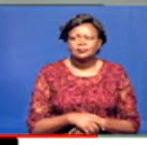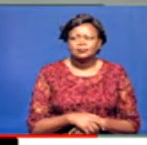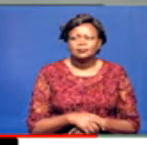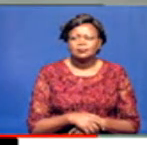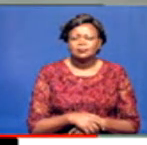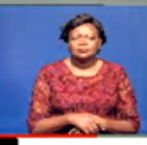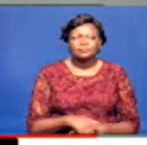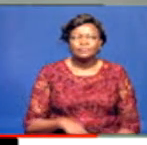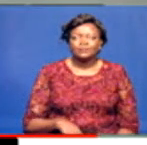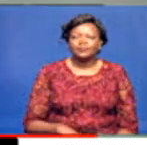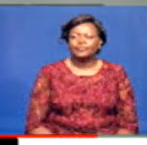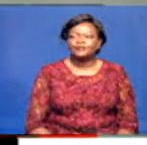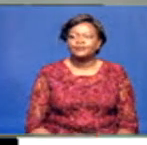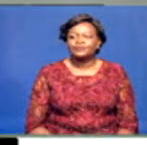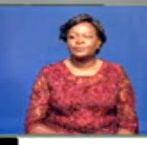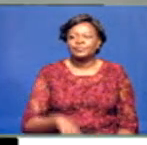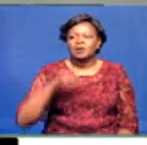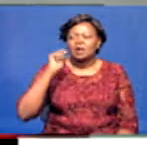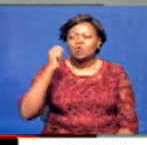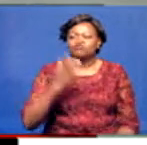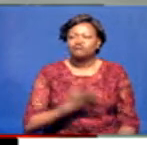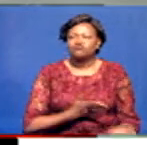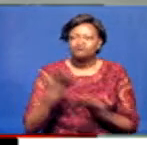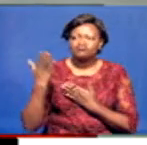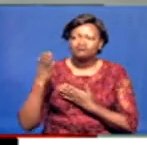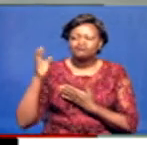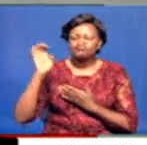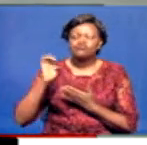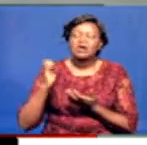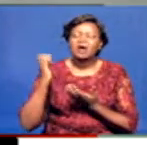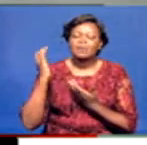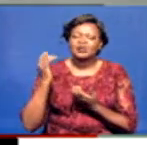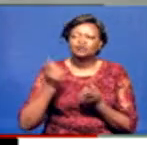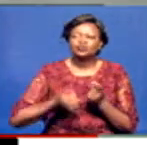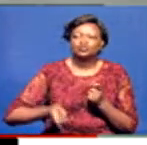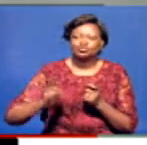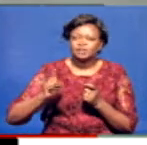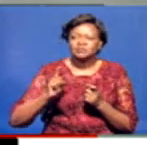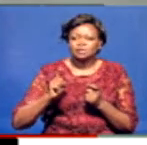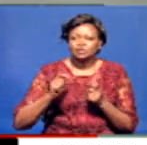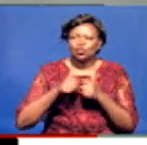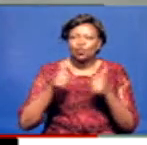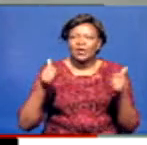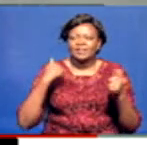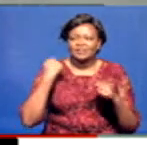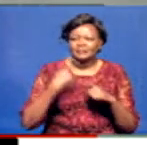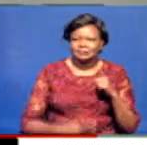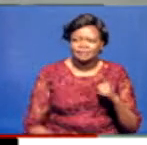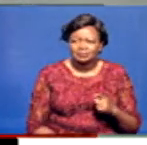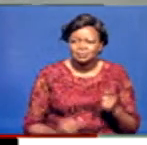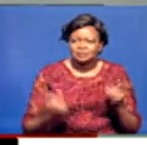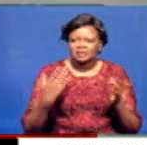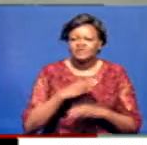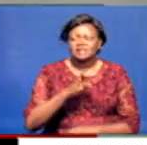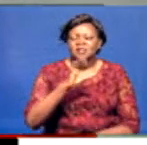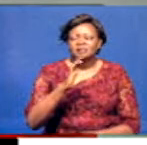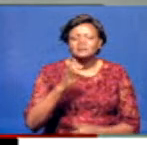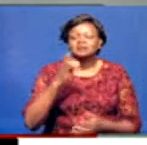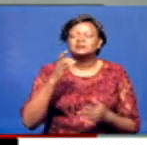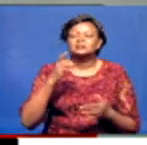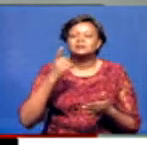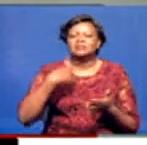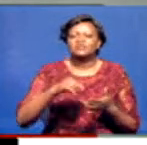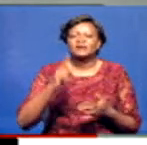Kenya capsicum chili exports to Europe are expected to increase significantly this year after the EU certified Kenya's